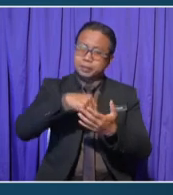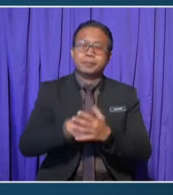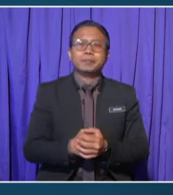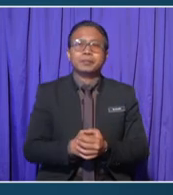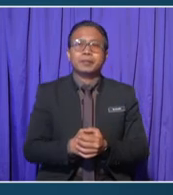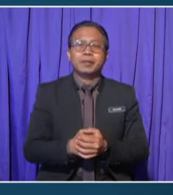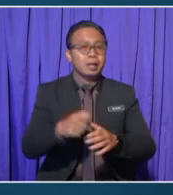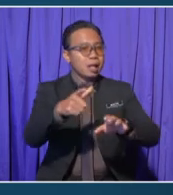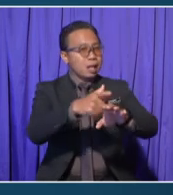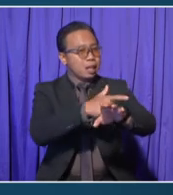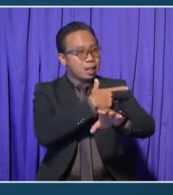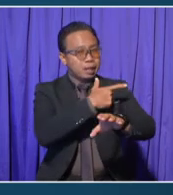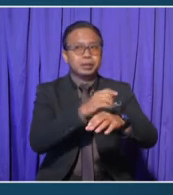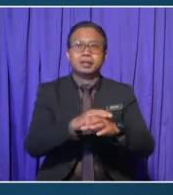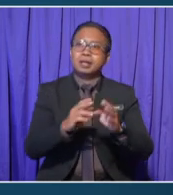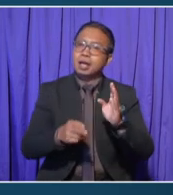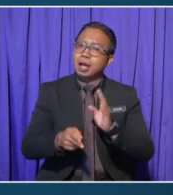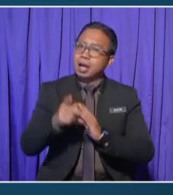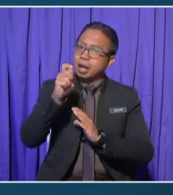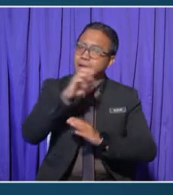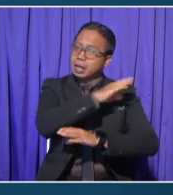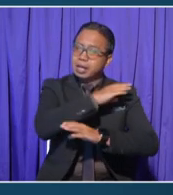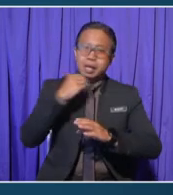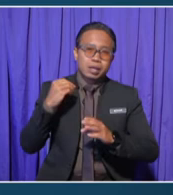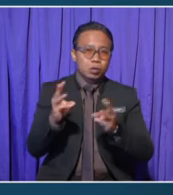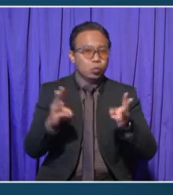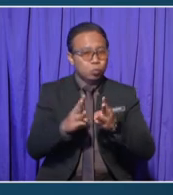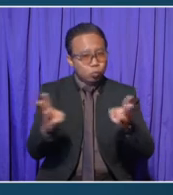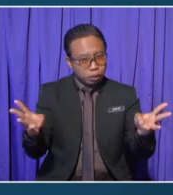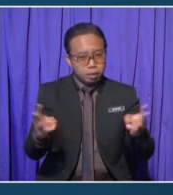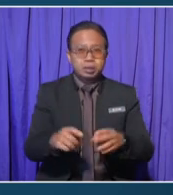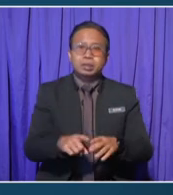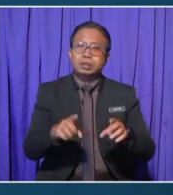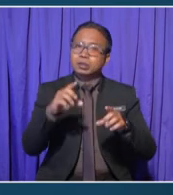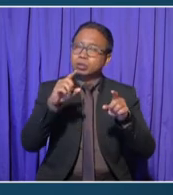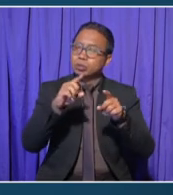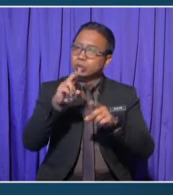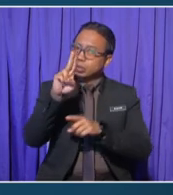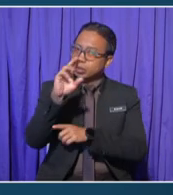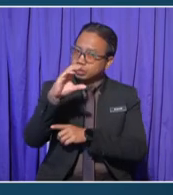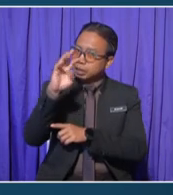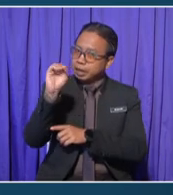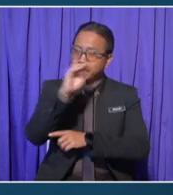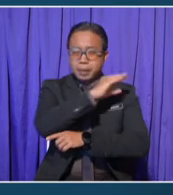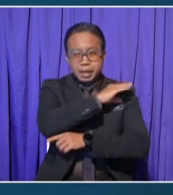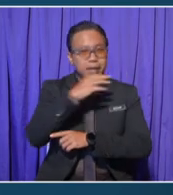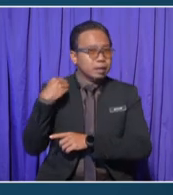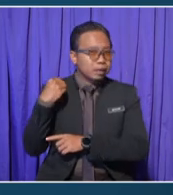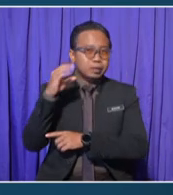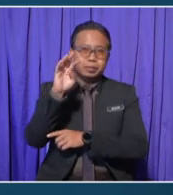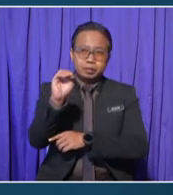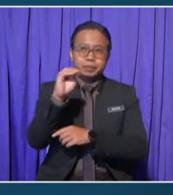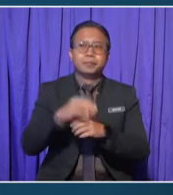For length, height, and width, the units are centimeter and meter.